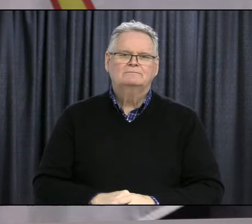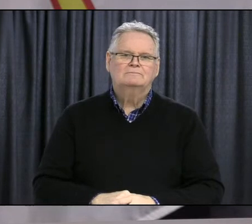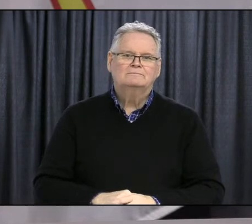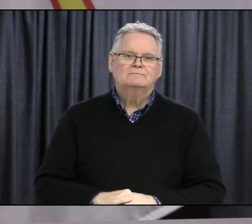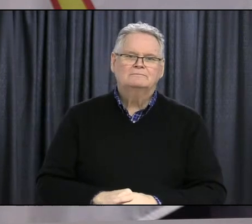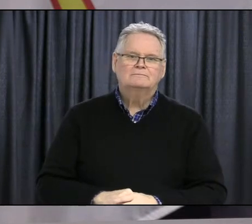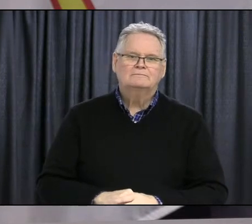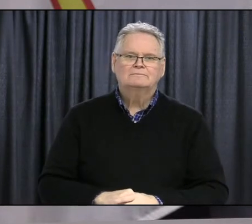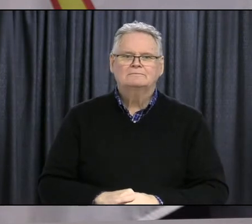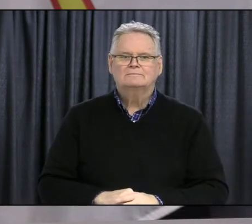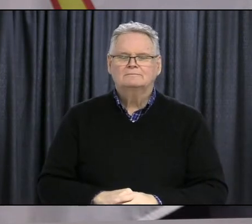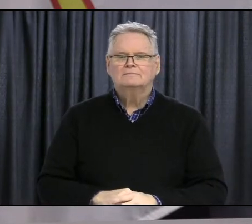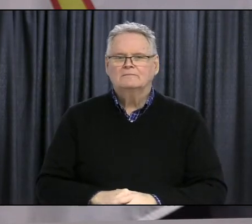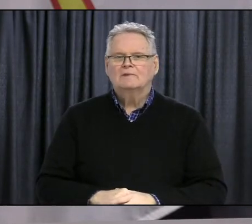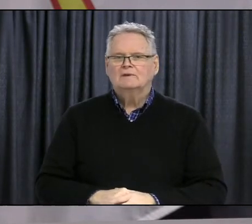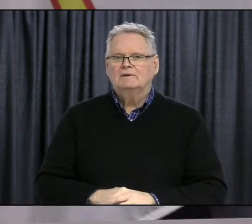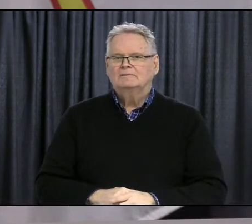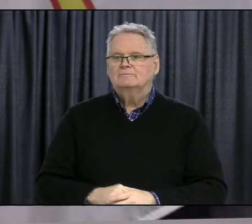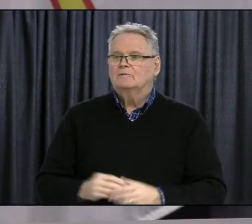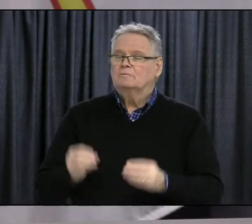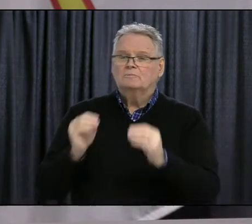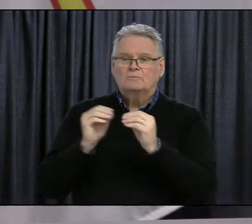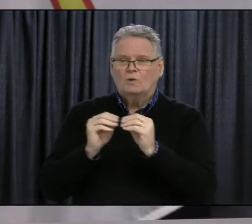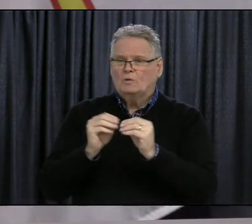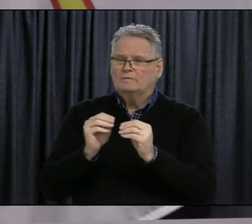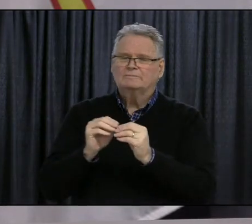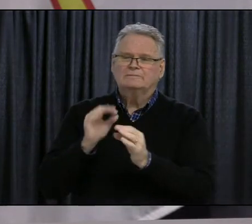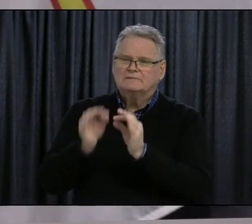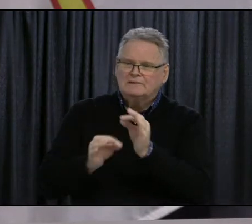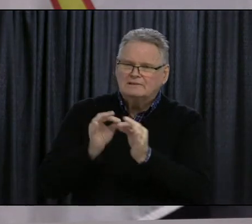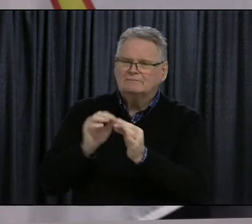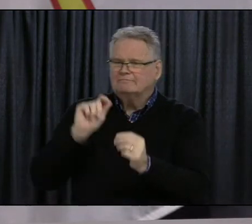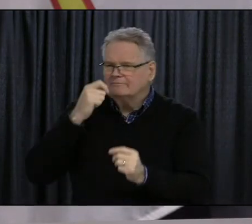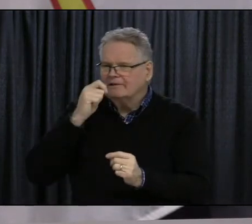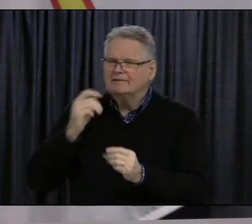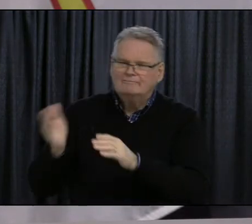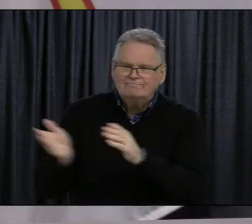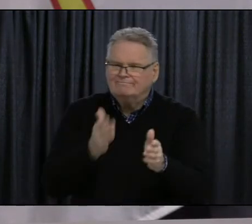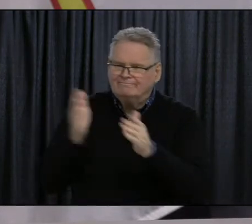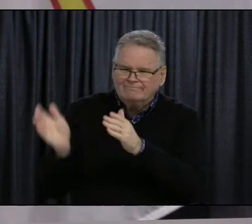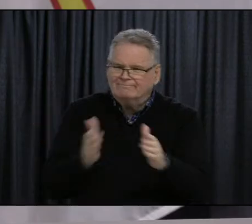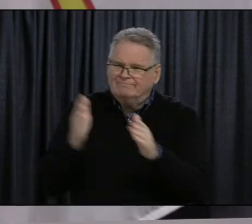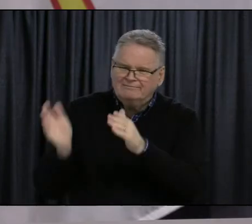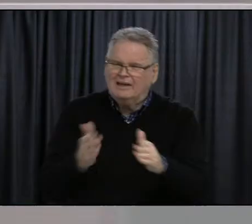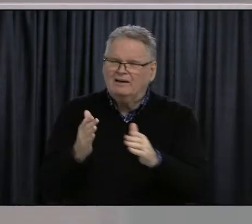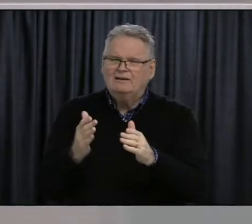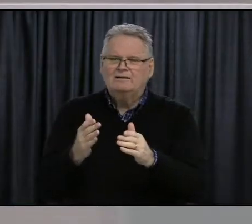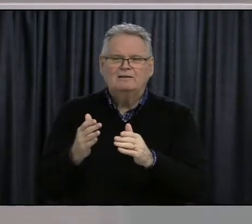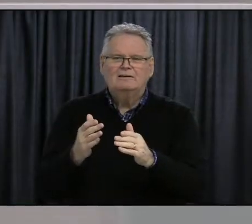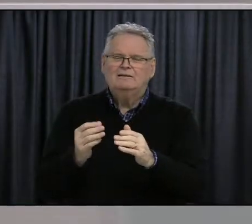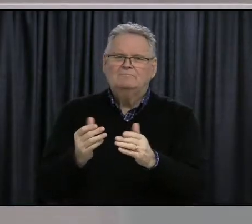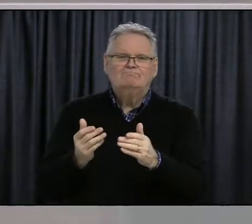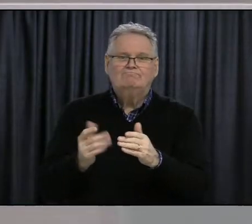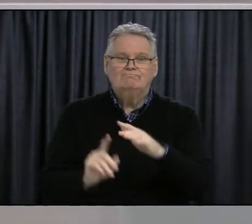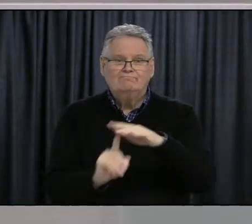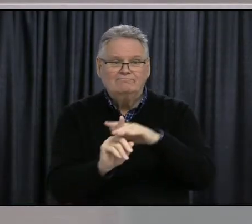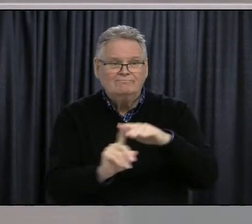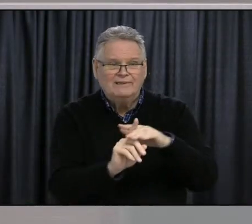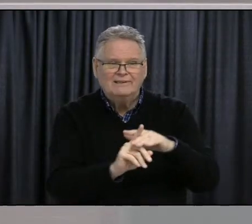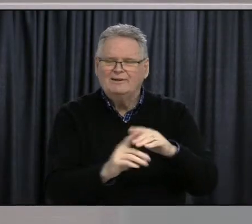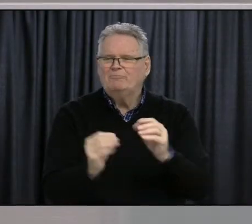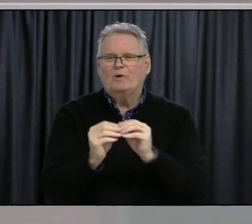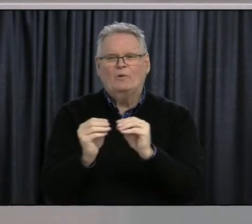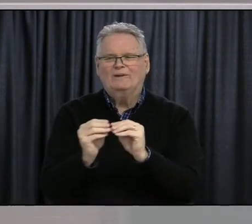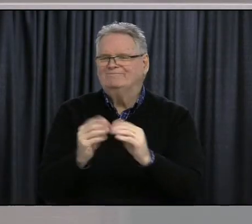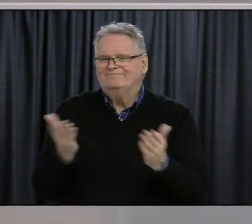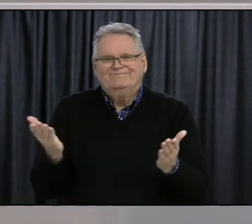the investigation is so new and really just getting underway. Thank you. And since mid-March, I'm